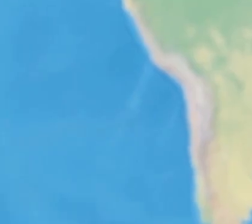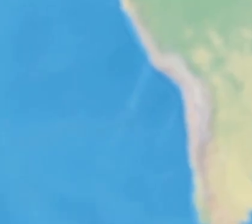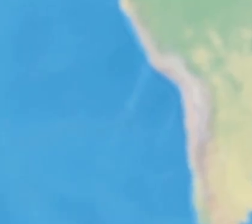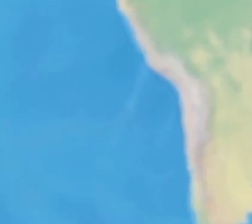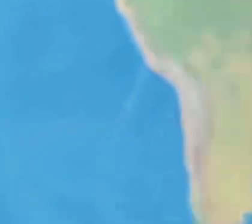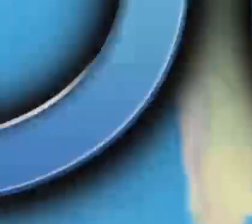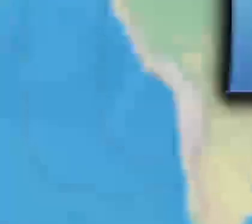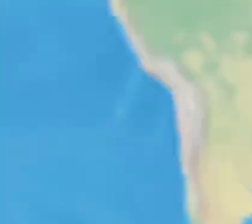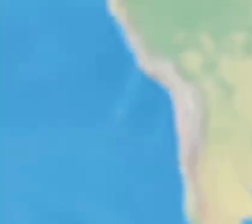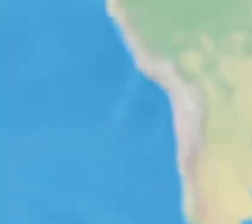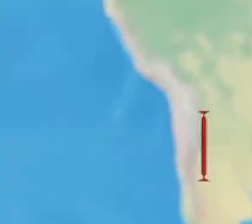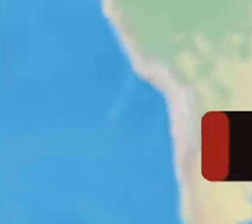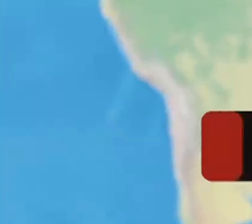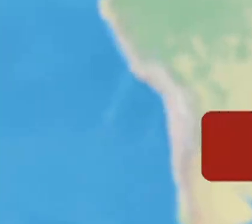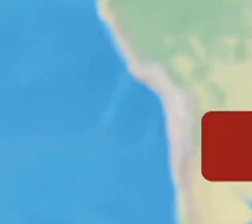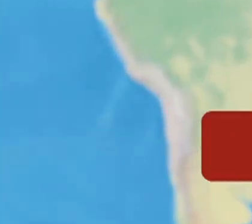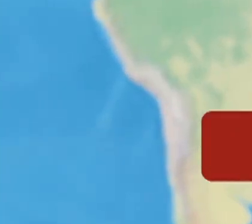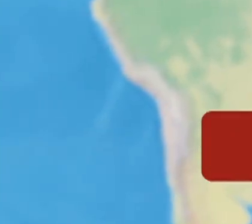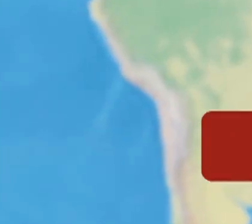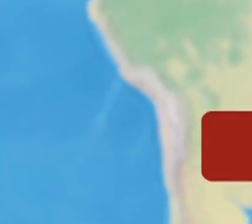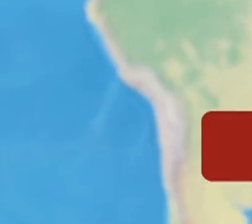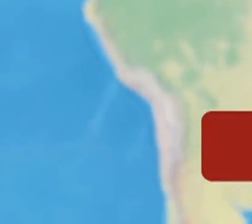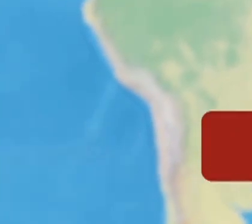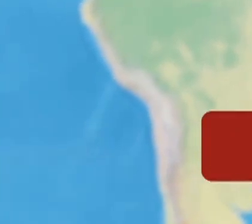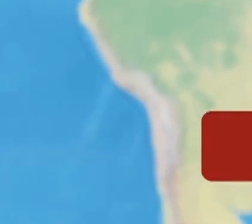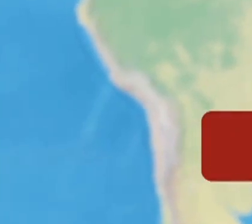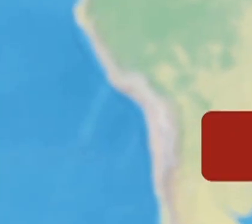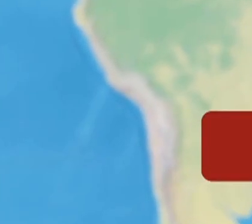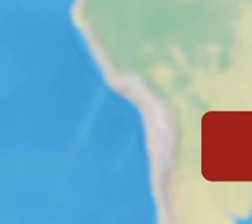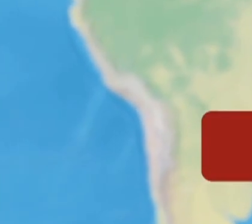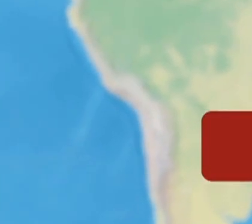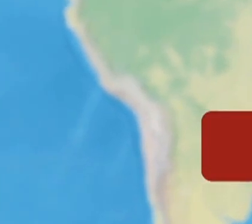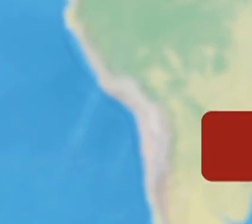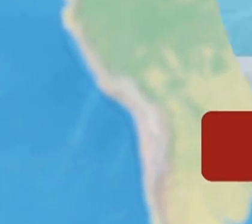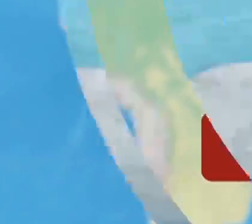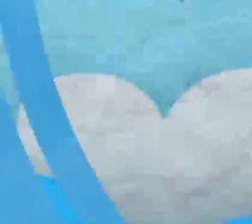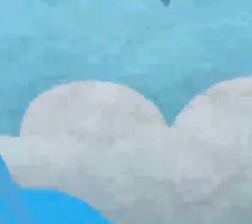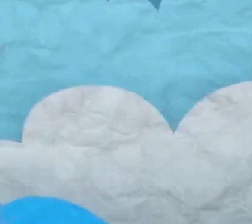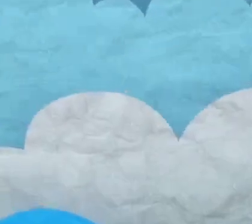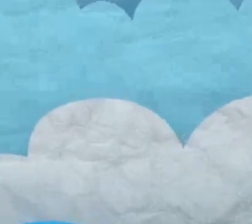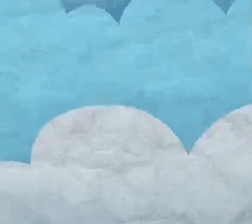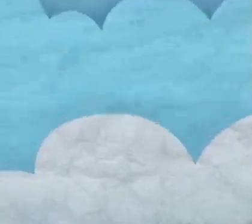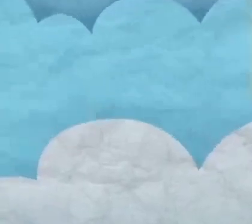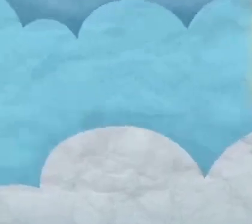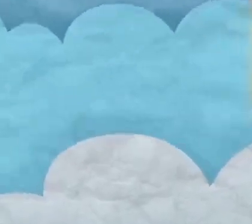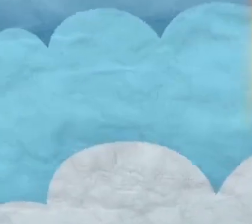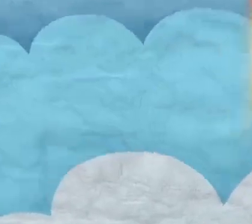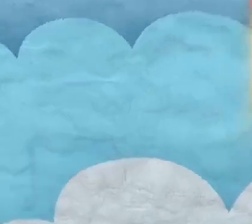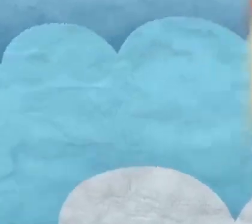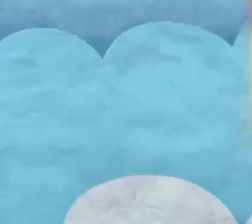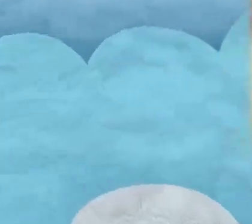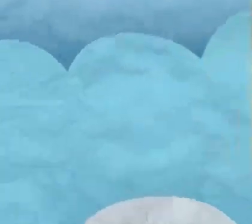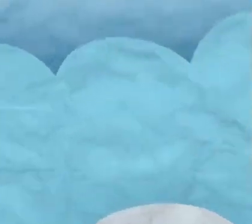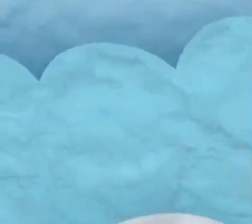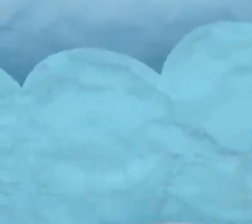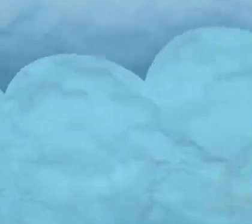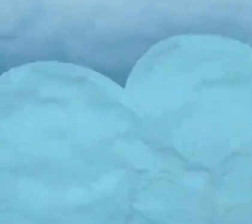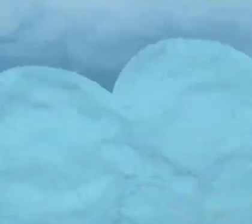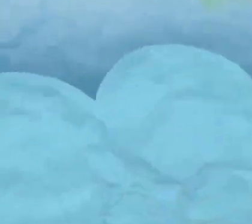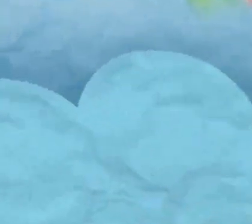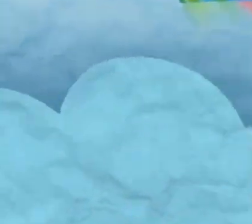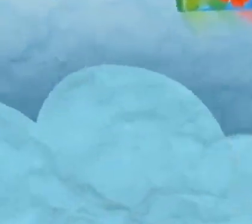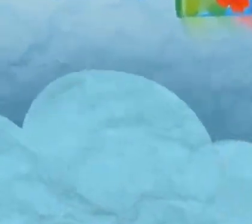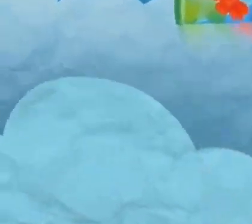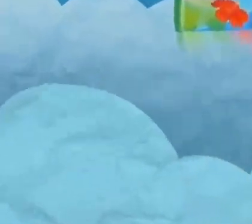World Book and Copyright Day is observed on April 23rd by the United Nations to highlight the magical powers of books. Here